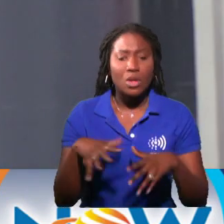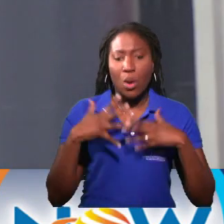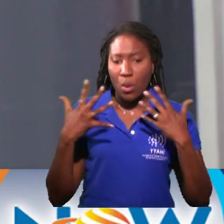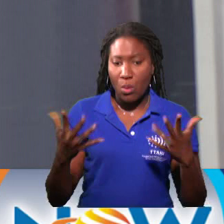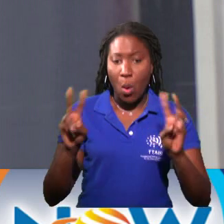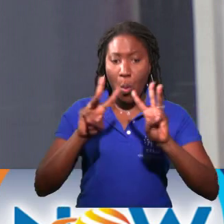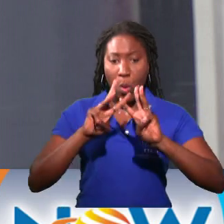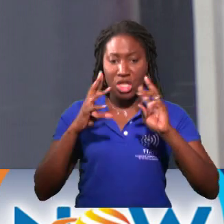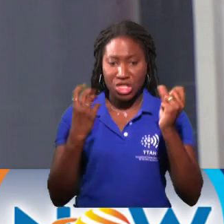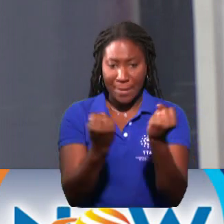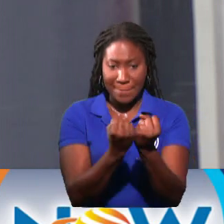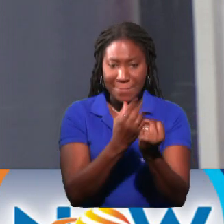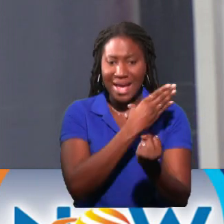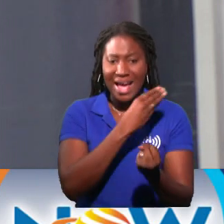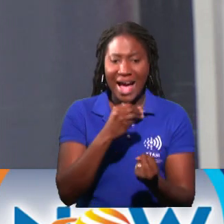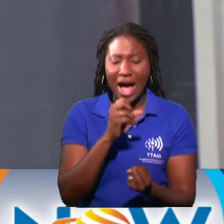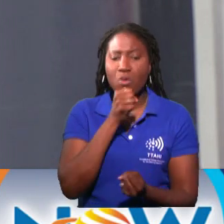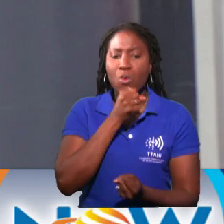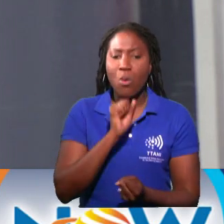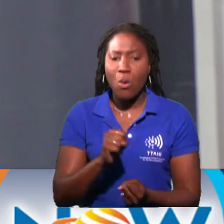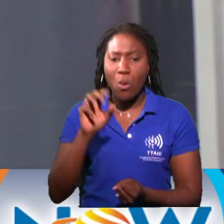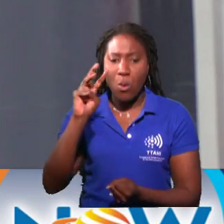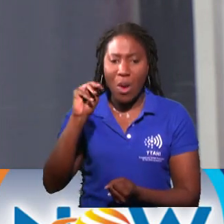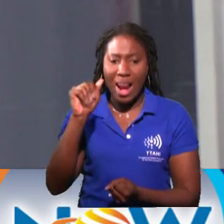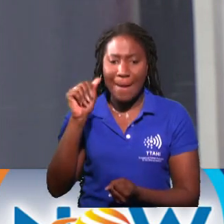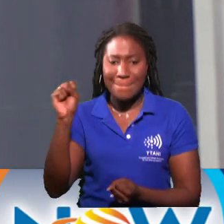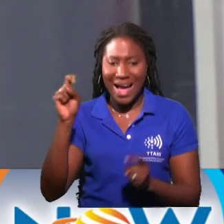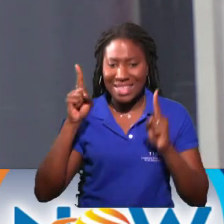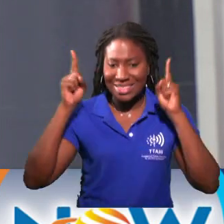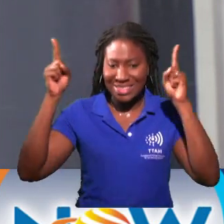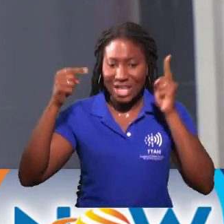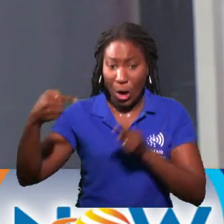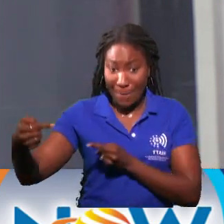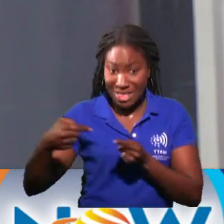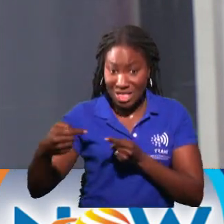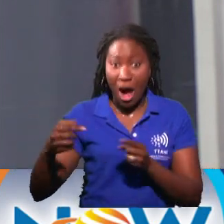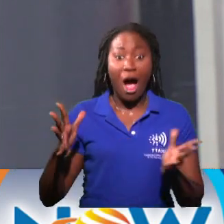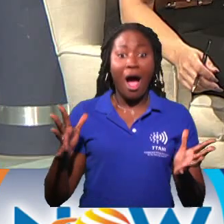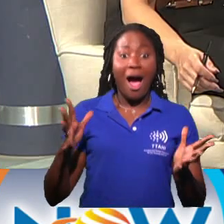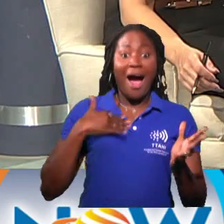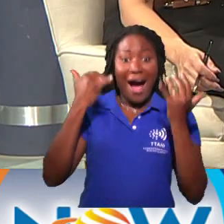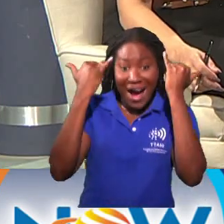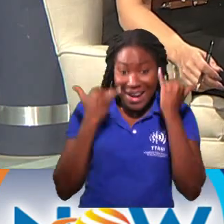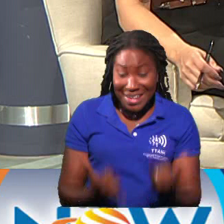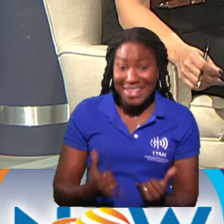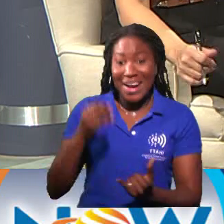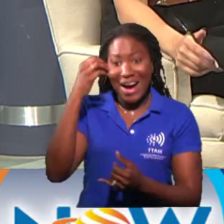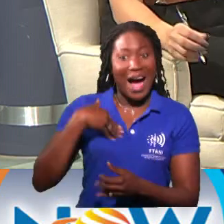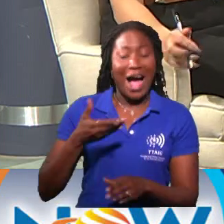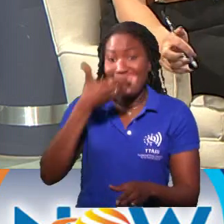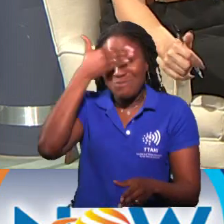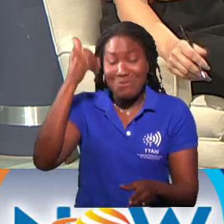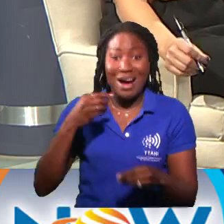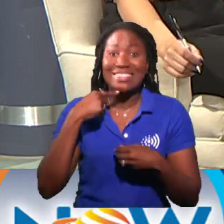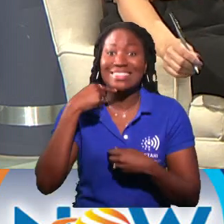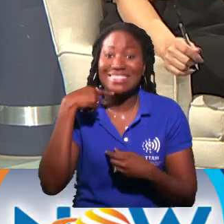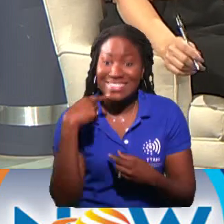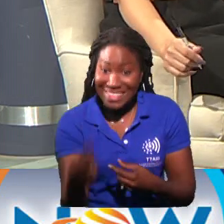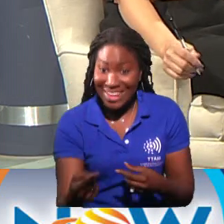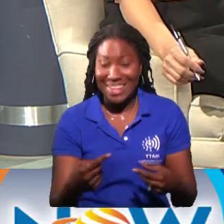and our all mass competitions are the only. Yes. Oh, Every yes. time I didn't mention. I know, right? There's new. so much there.